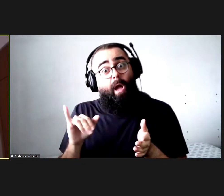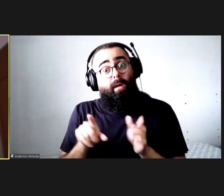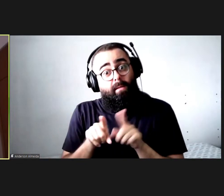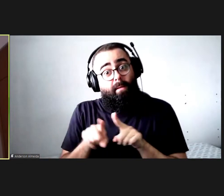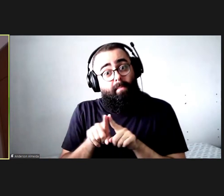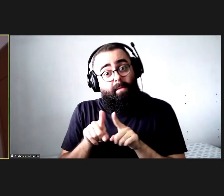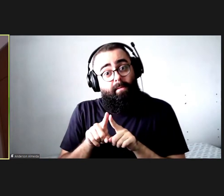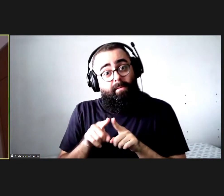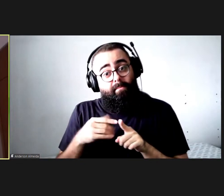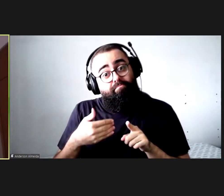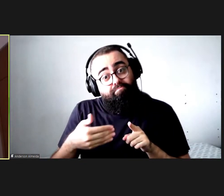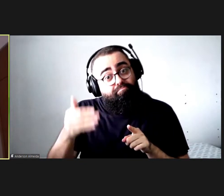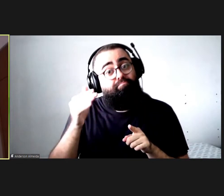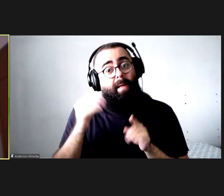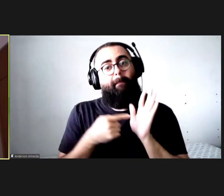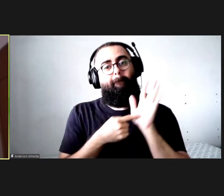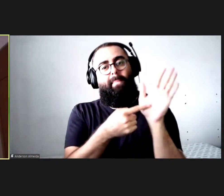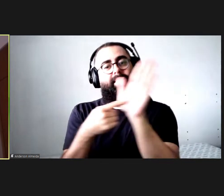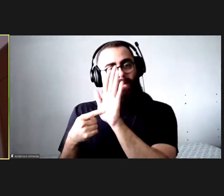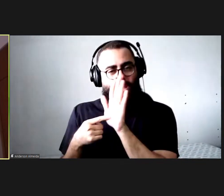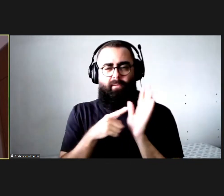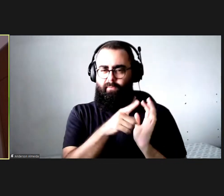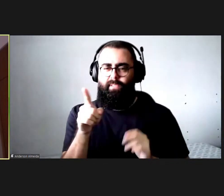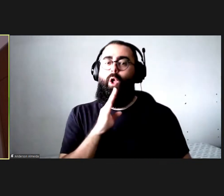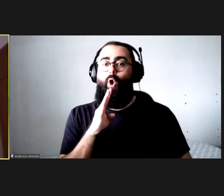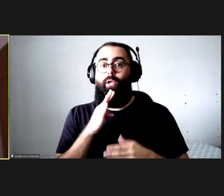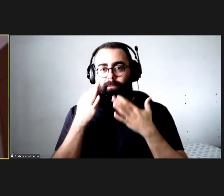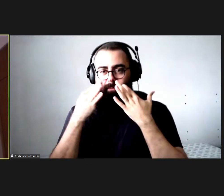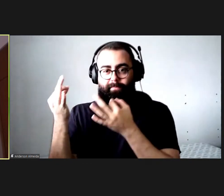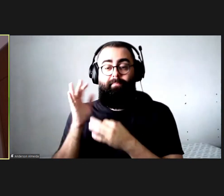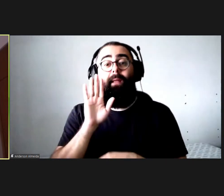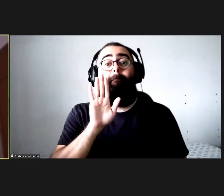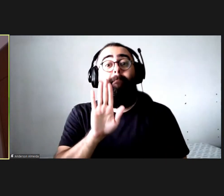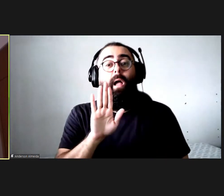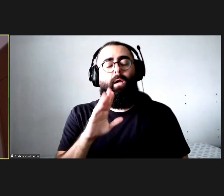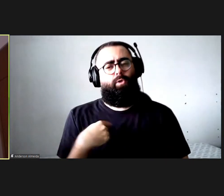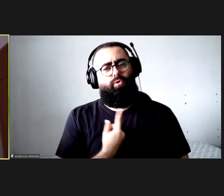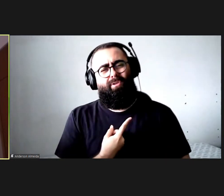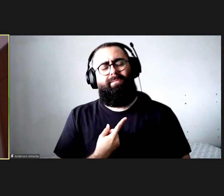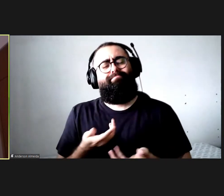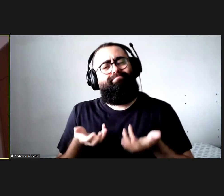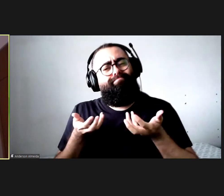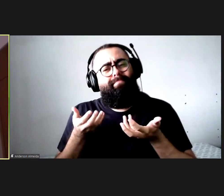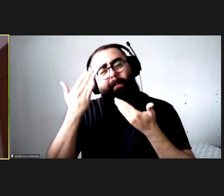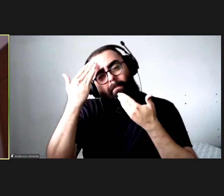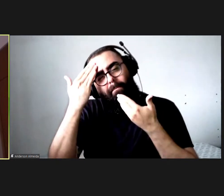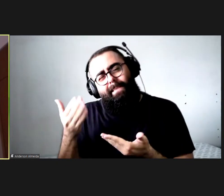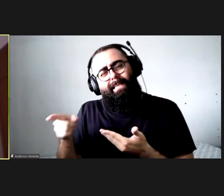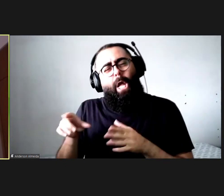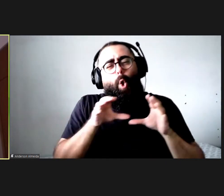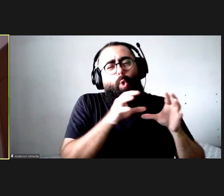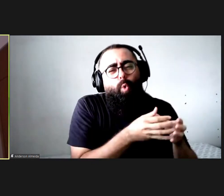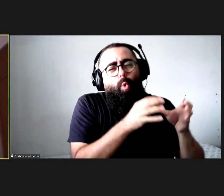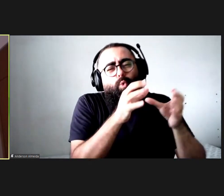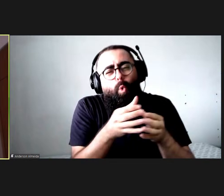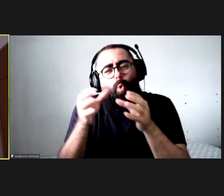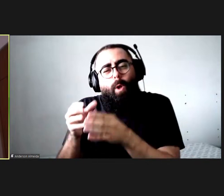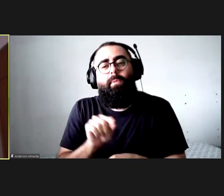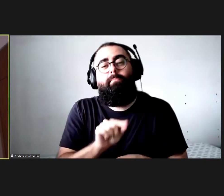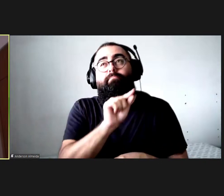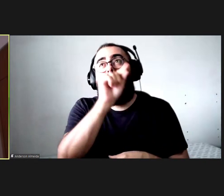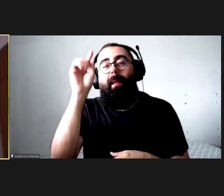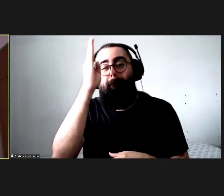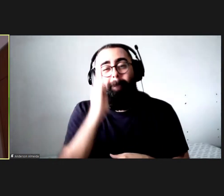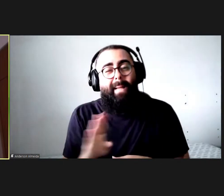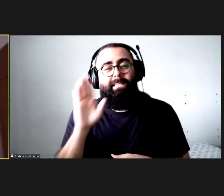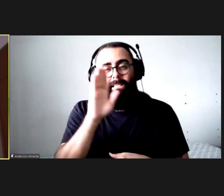in this conference. But we wanted to highlight that the efforts of this small group in a few places in Brazil multiplied